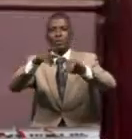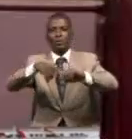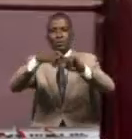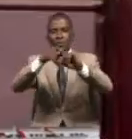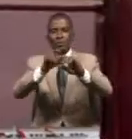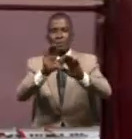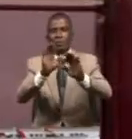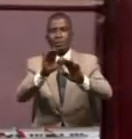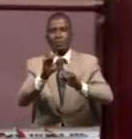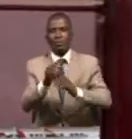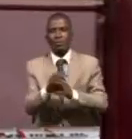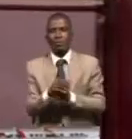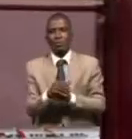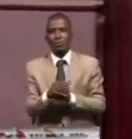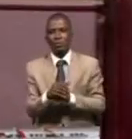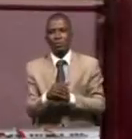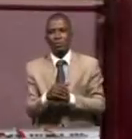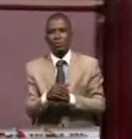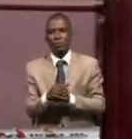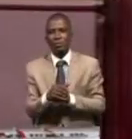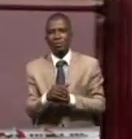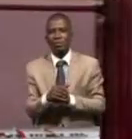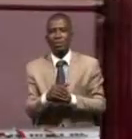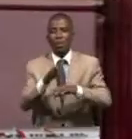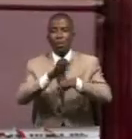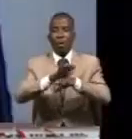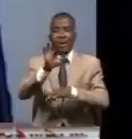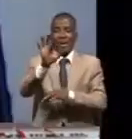So on the